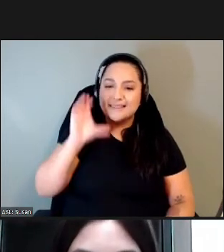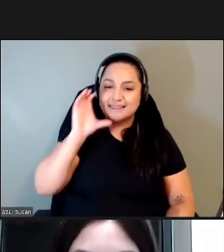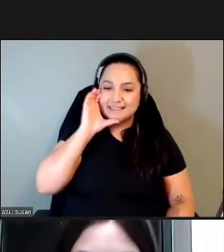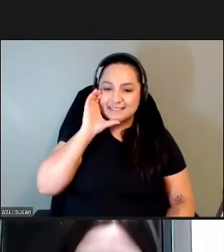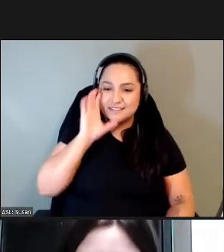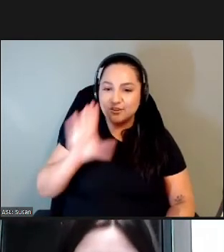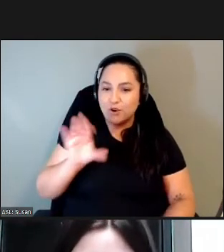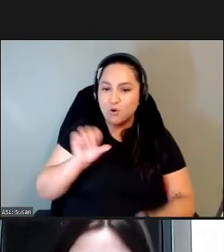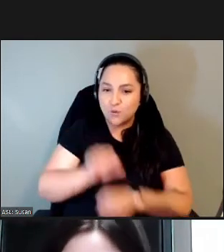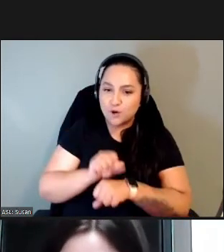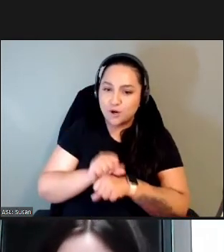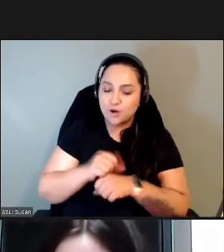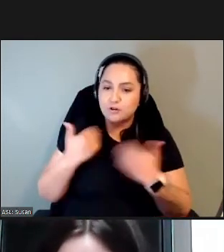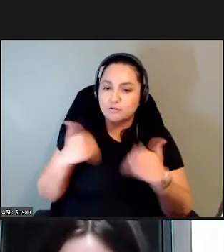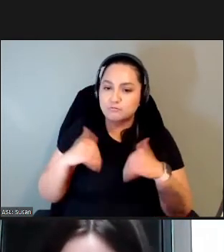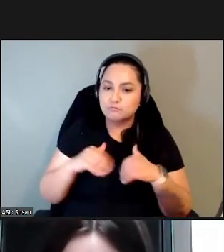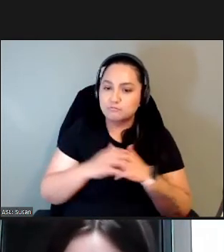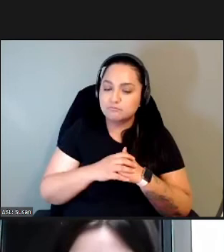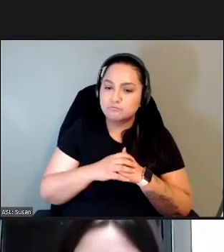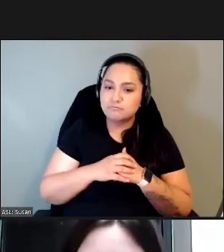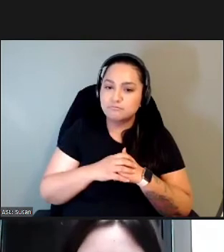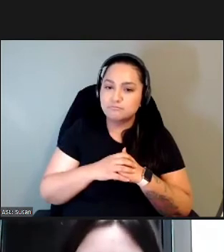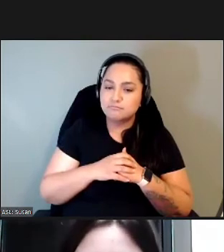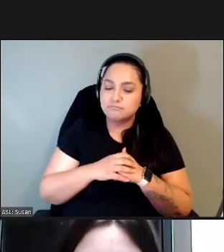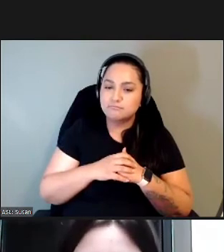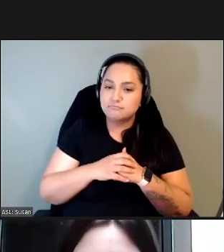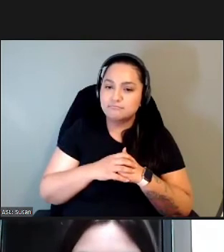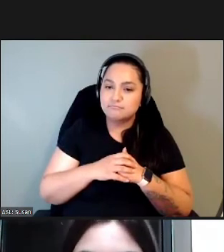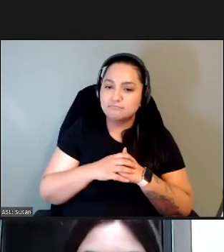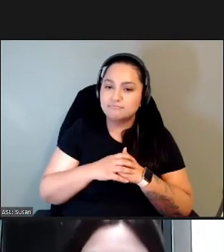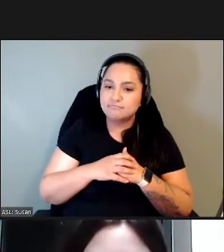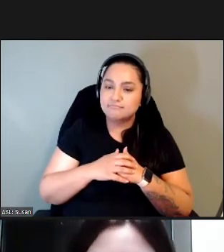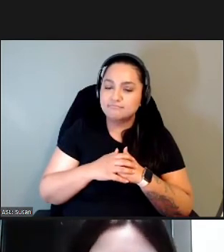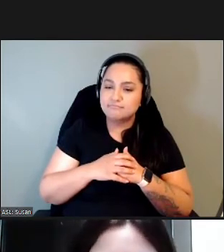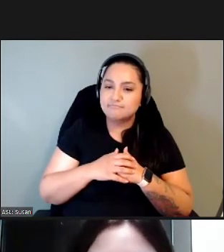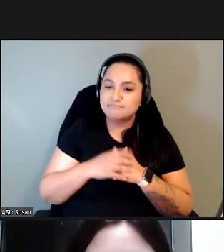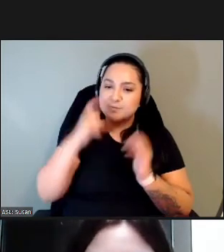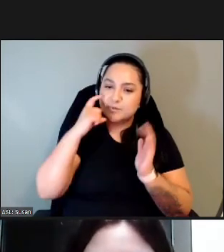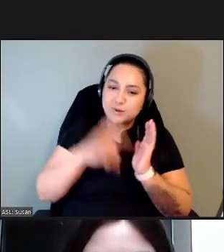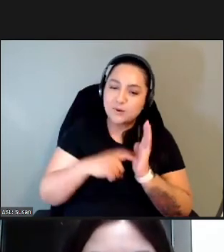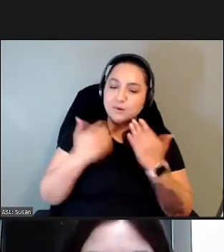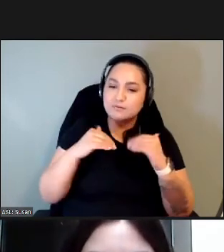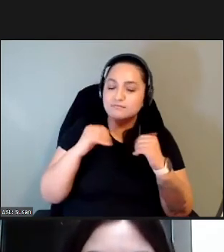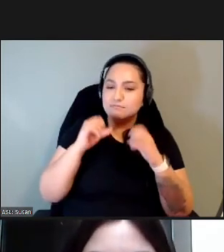sacred and to awe and wonder and that the power of that, which,